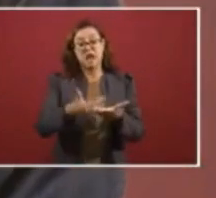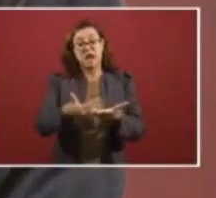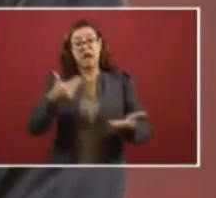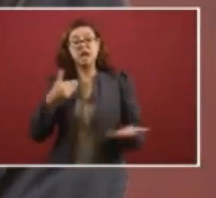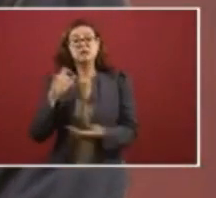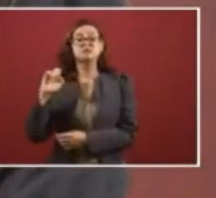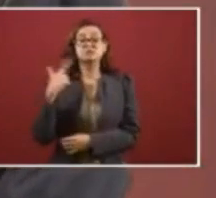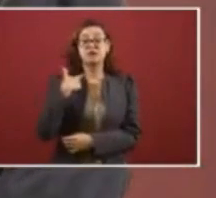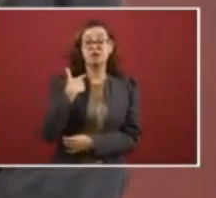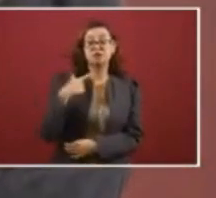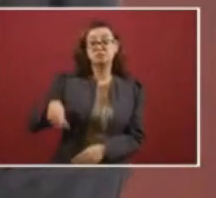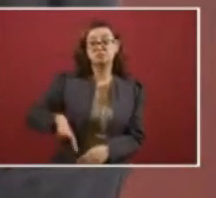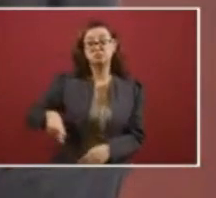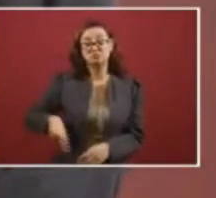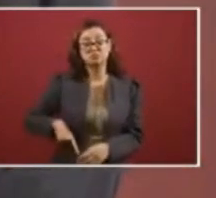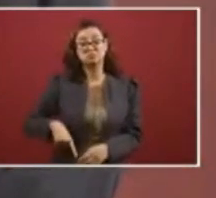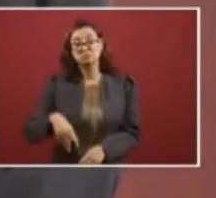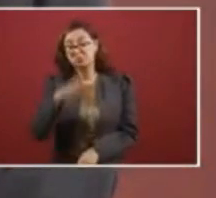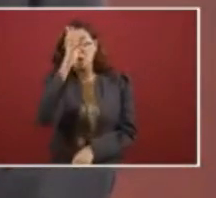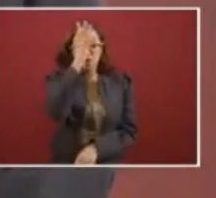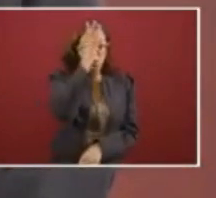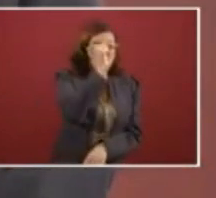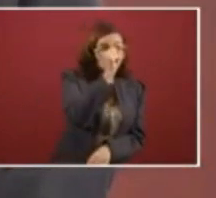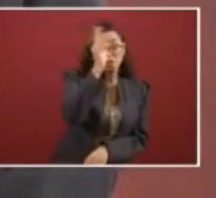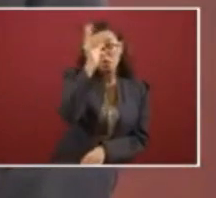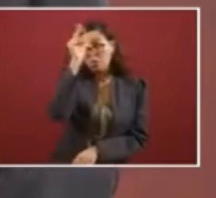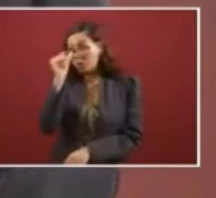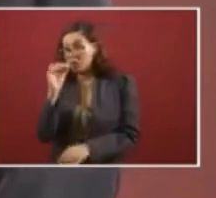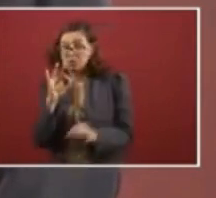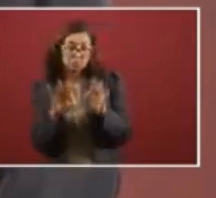And they had already agreed to certain conditions